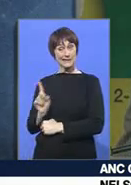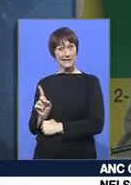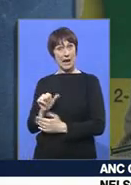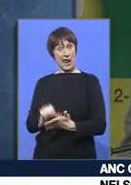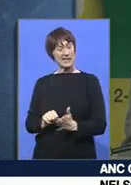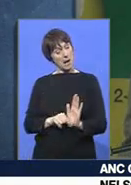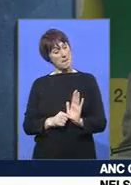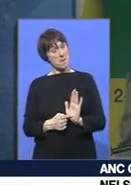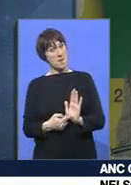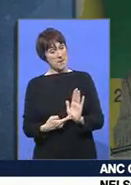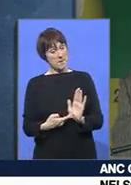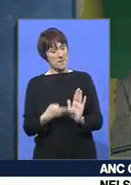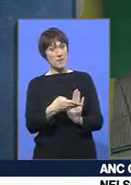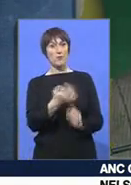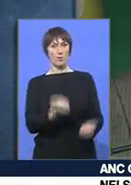trial.